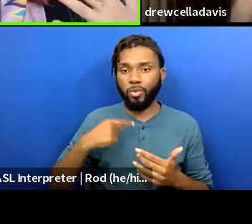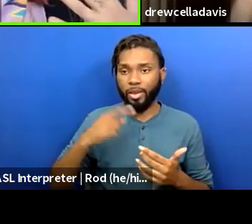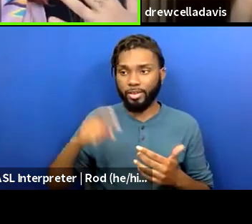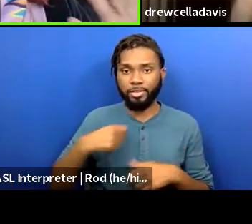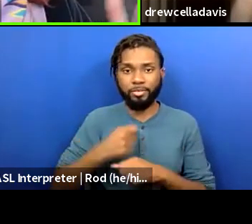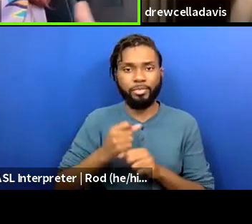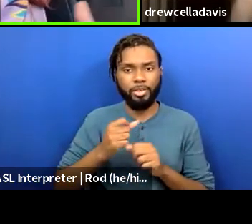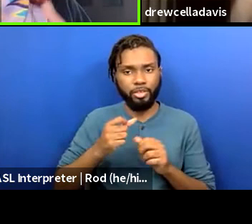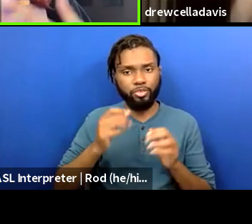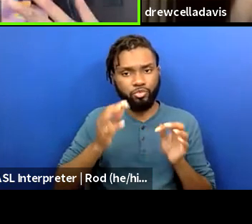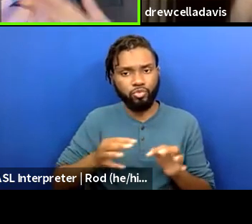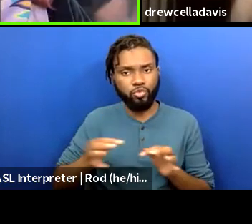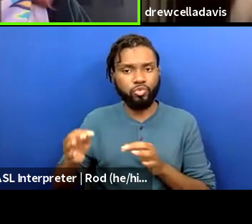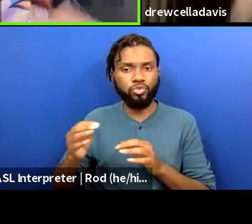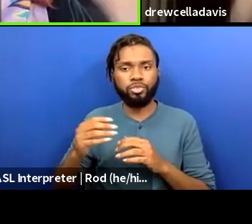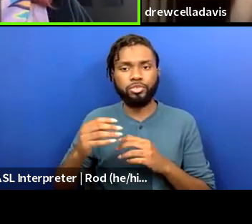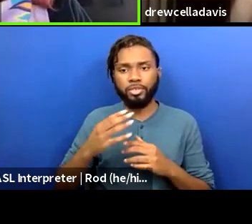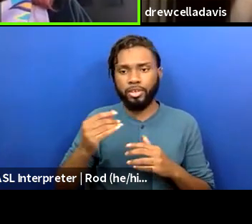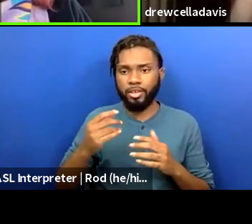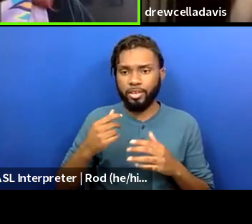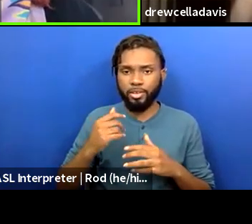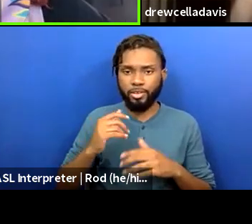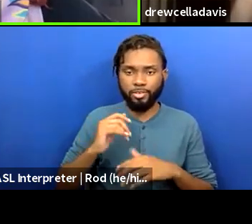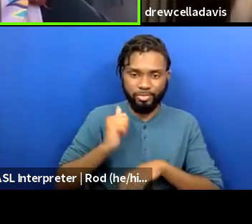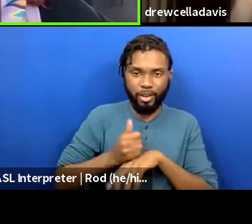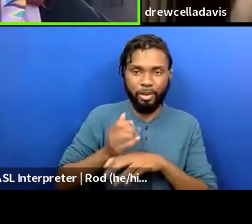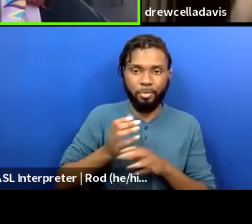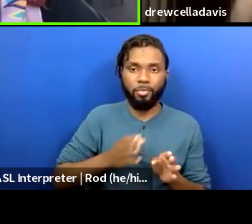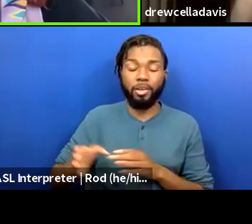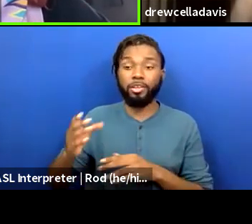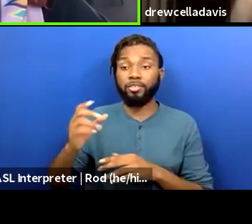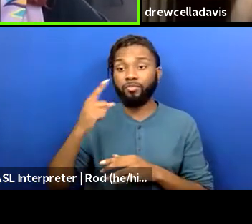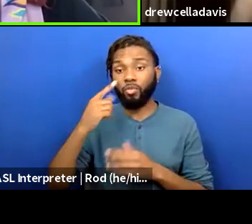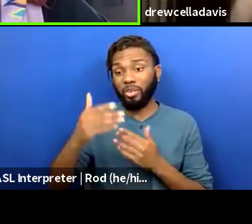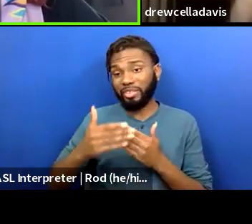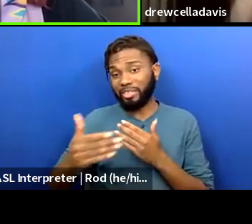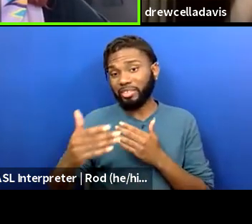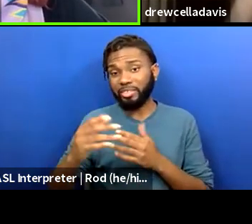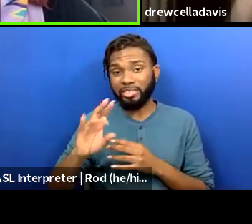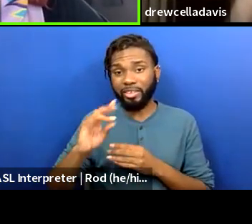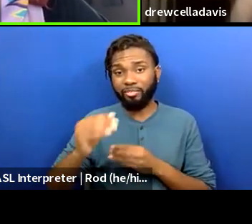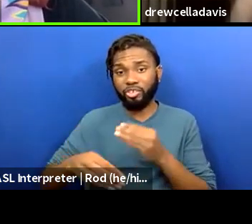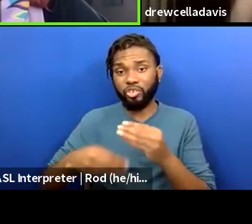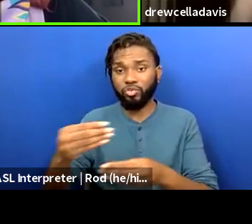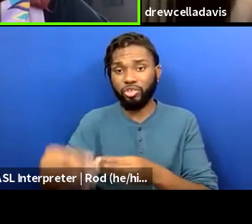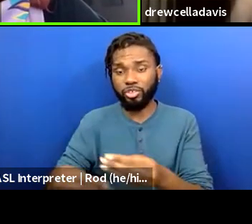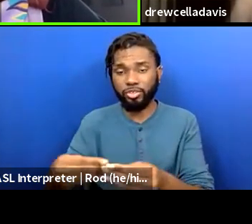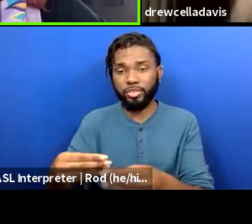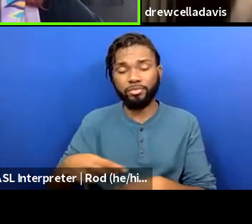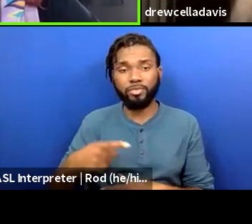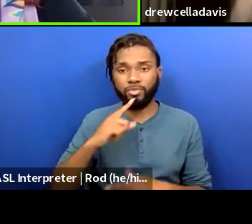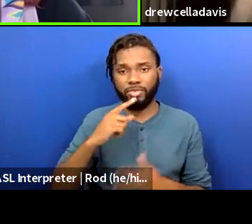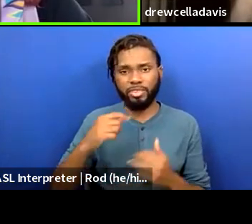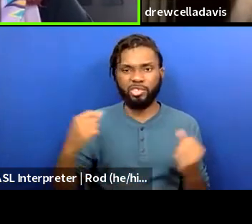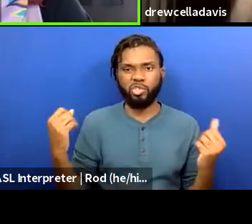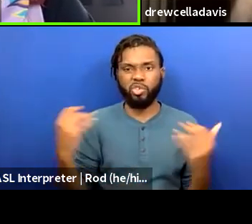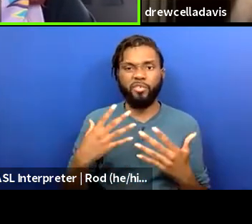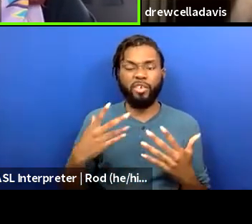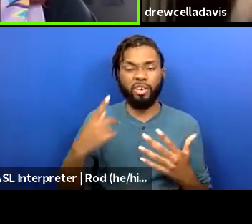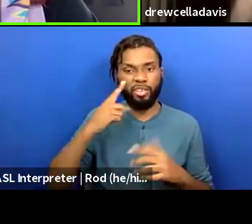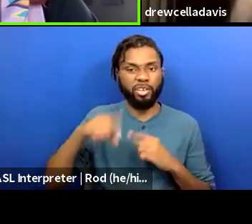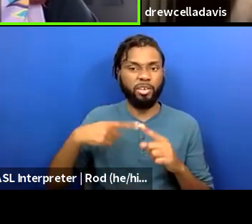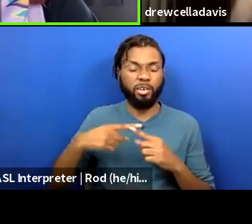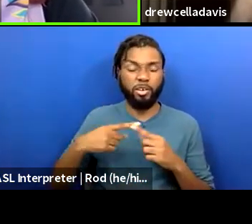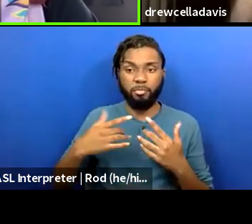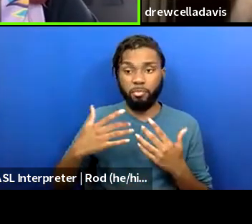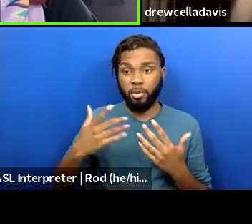make choices and lay plans so that seven generations after me. And it's terrifying to think about what seven generations